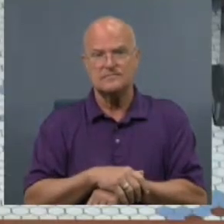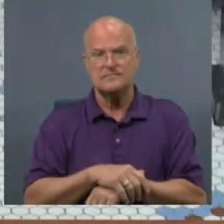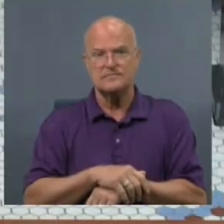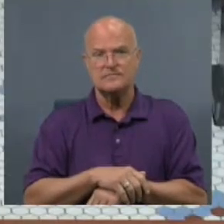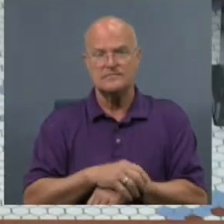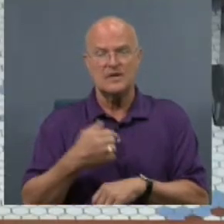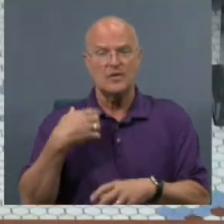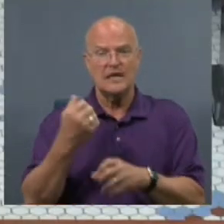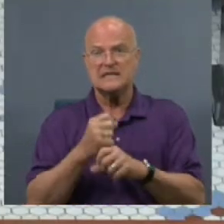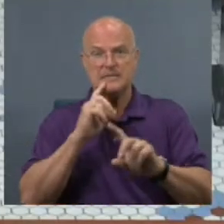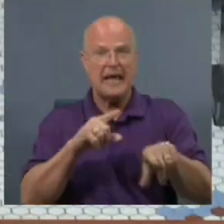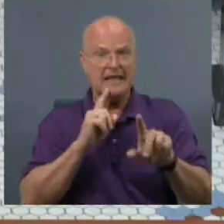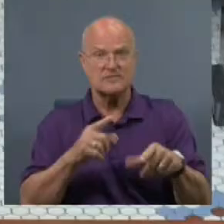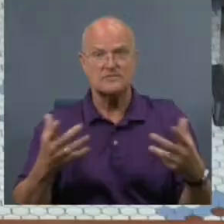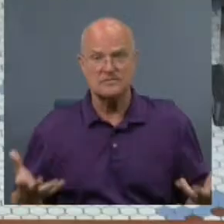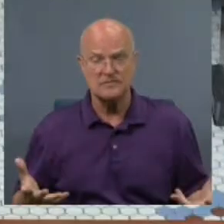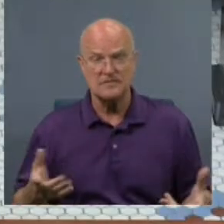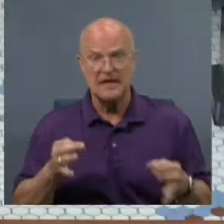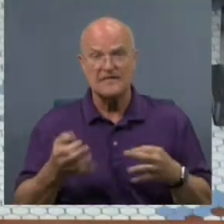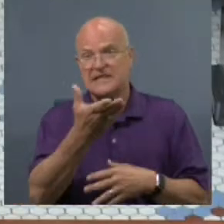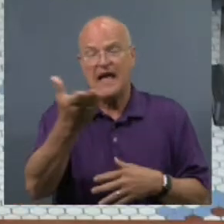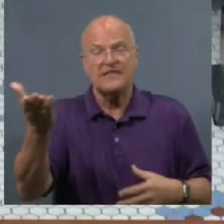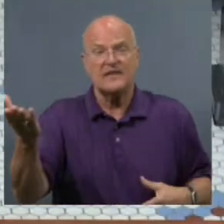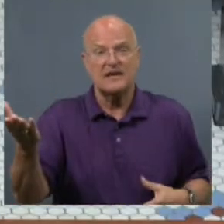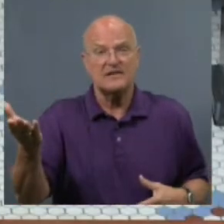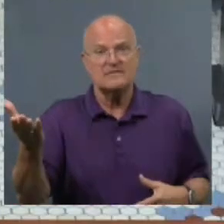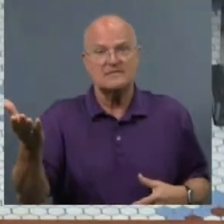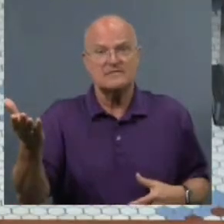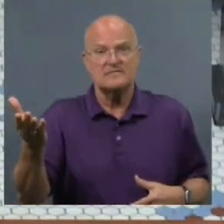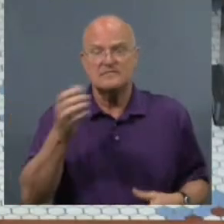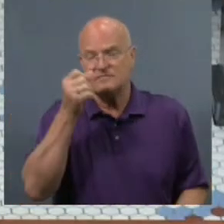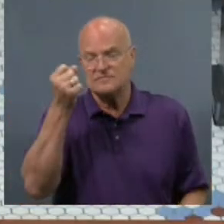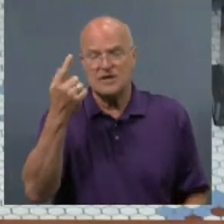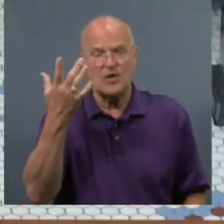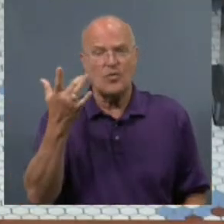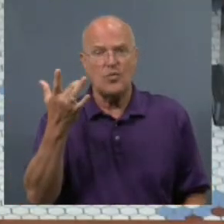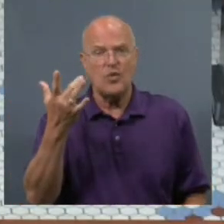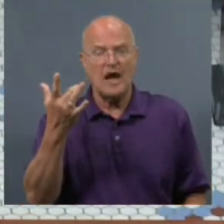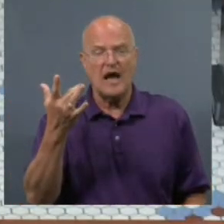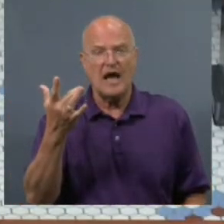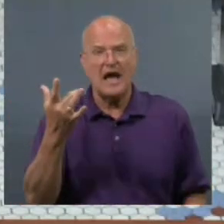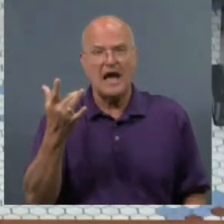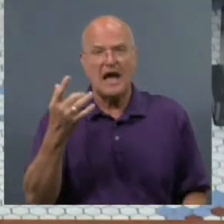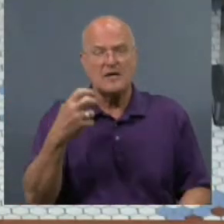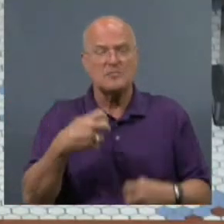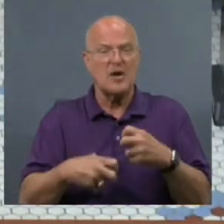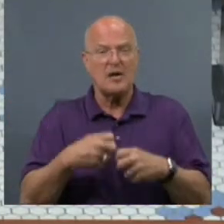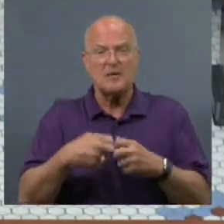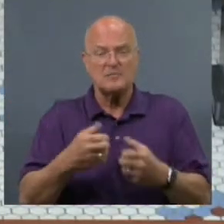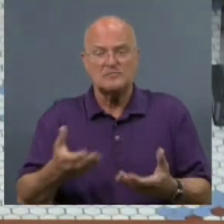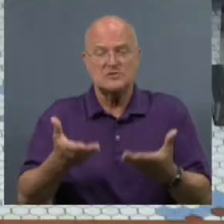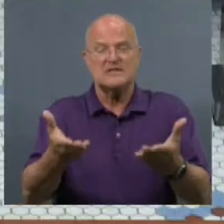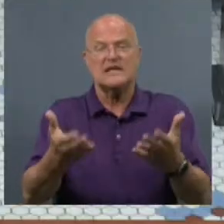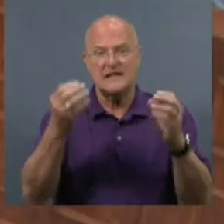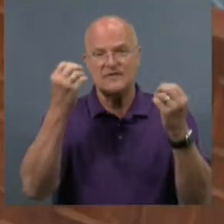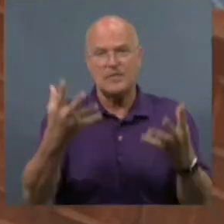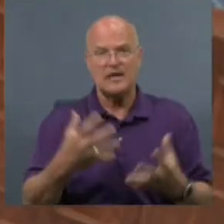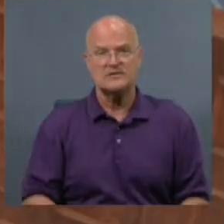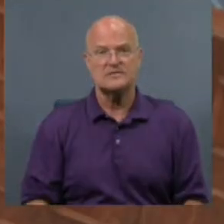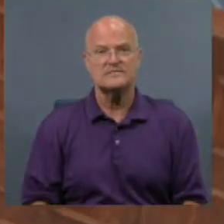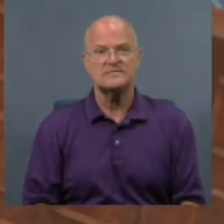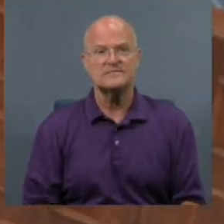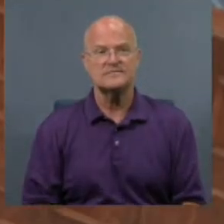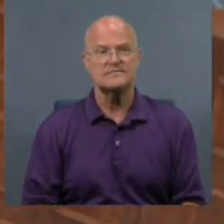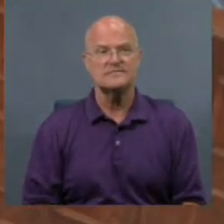can we just get some answers? If it's out there, I don't understand why it would be an issue with presenting the information.